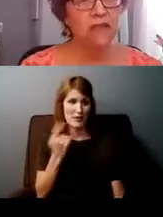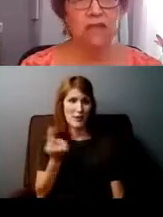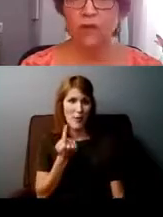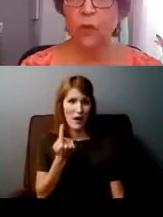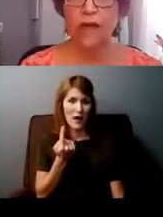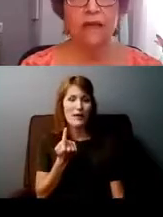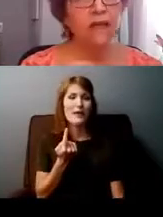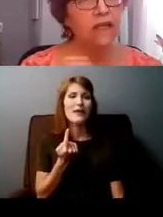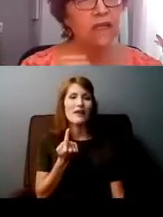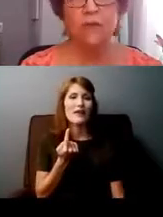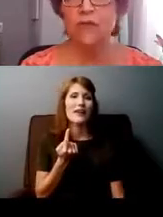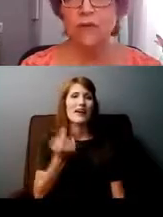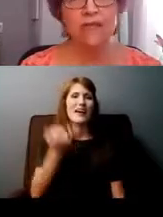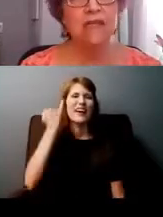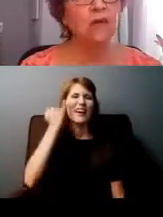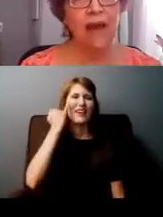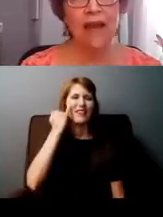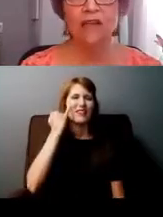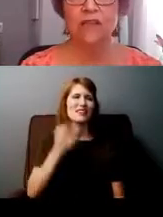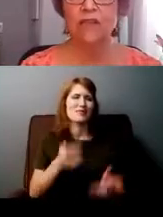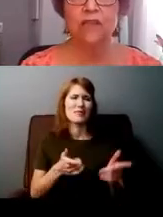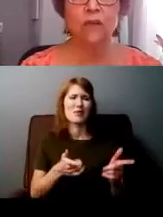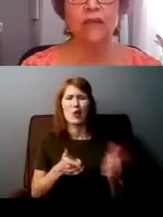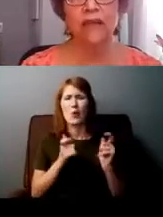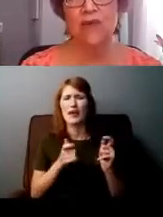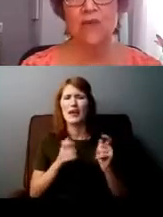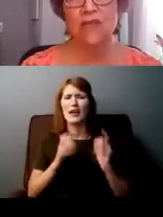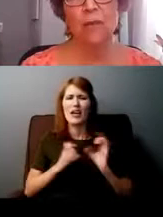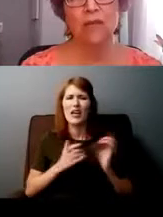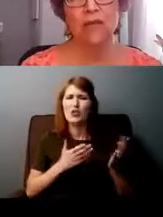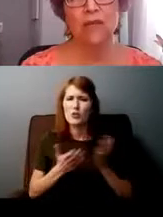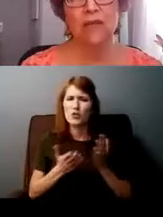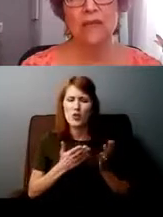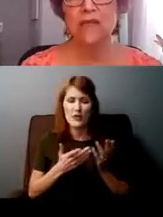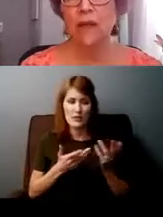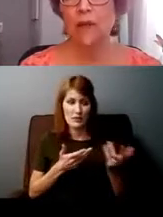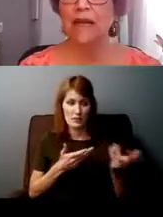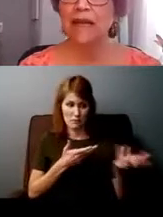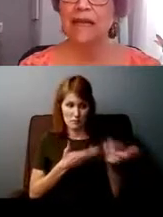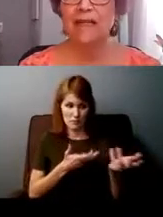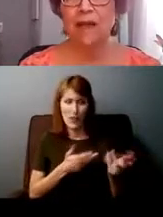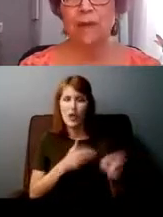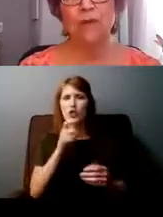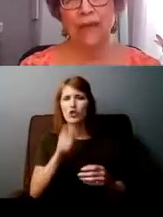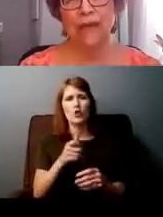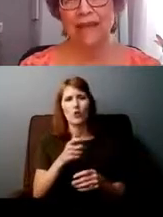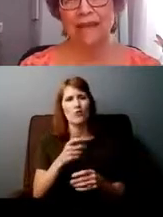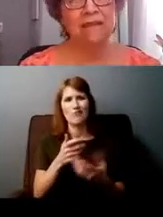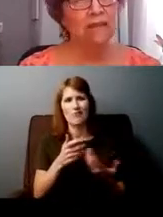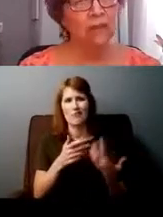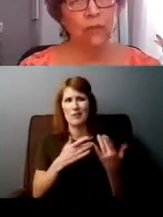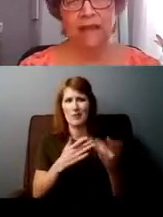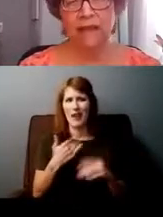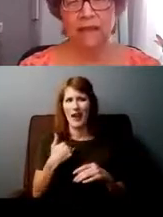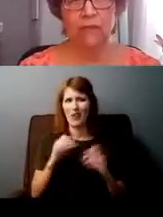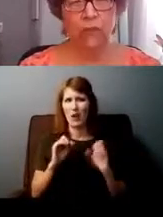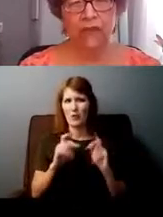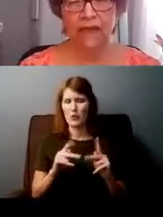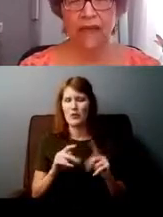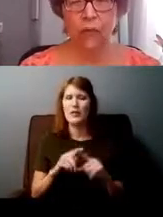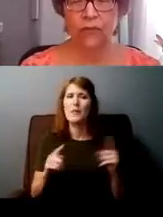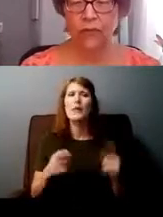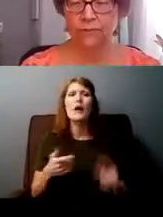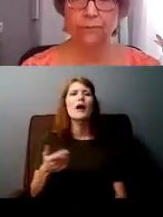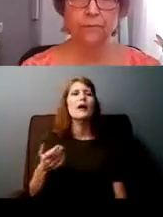it's a quick customer service interaction, you don't get those opportunities. but anytime you can, really,